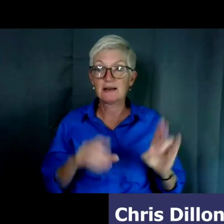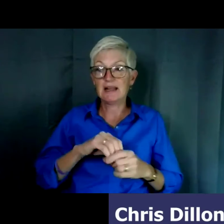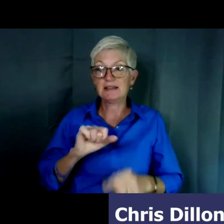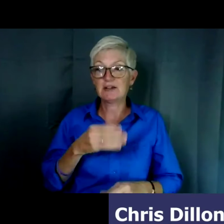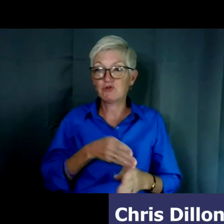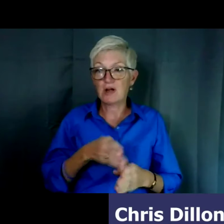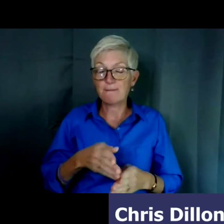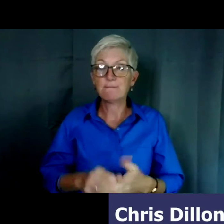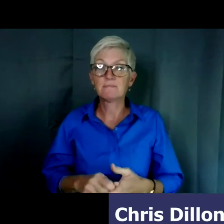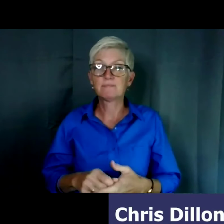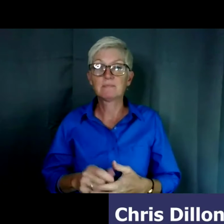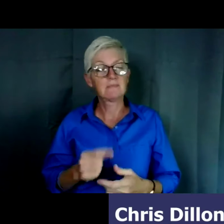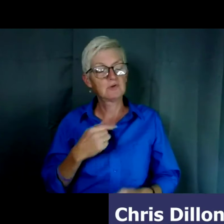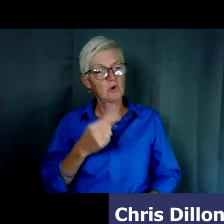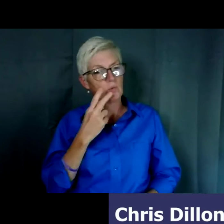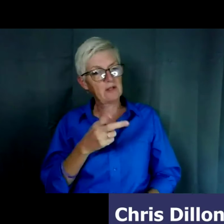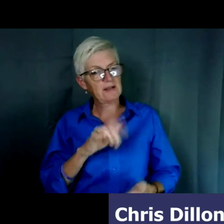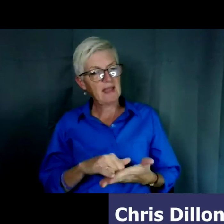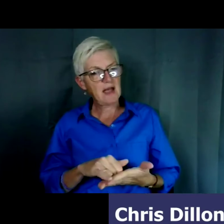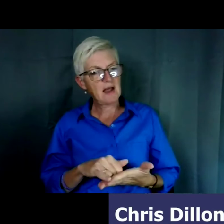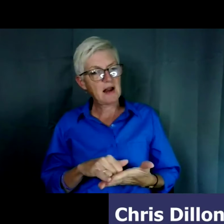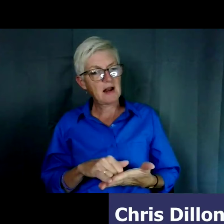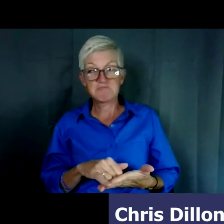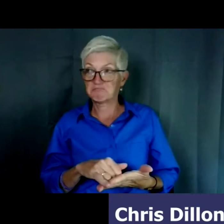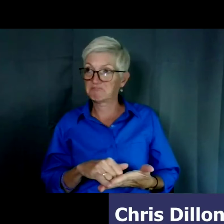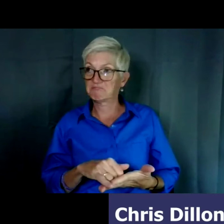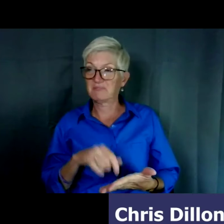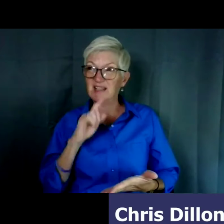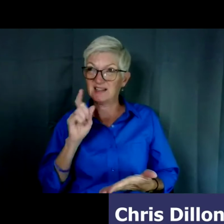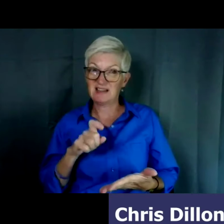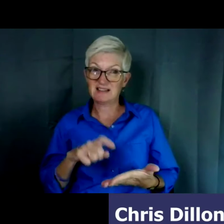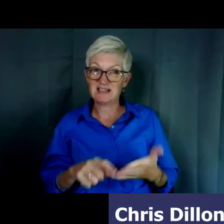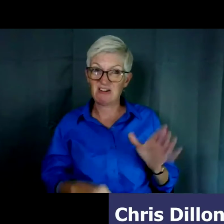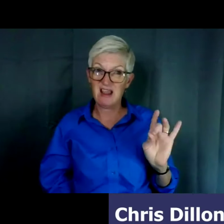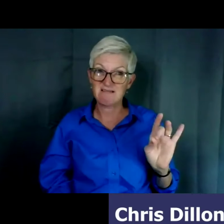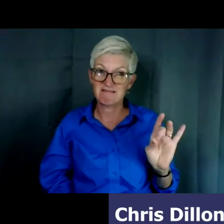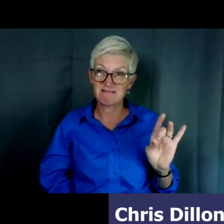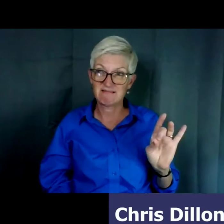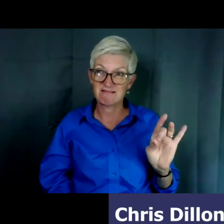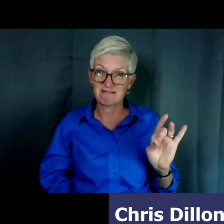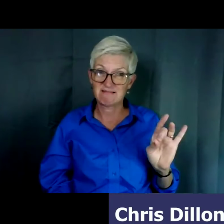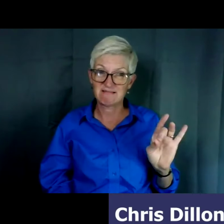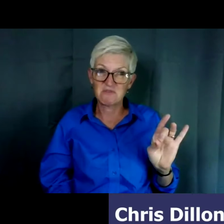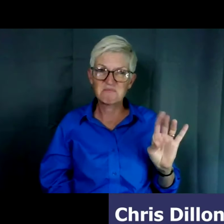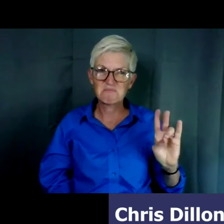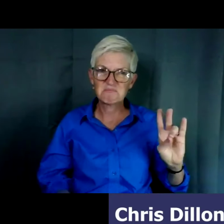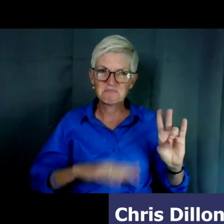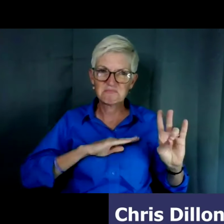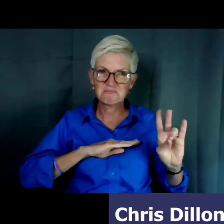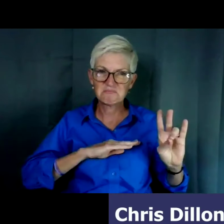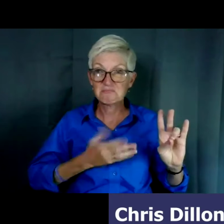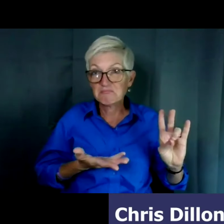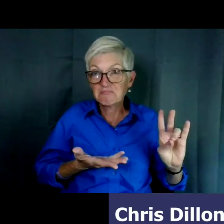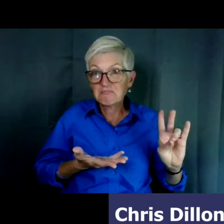So we're relooking that as, is it necessary that they have to be able to do all the tasks,